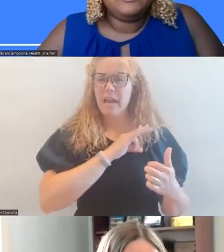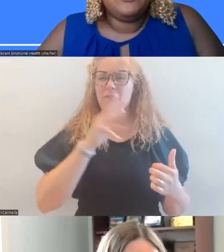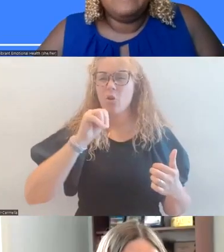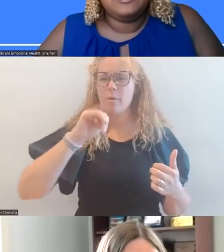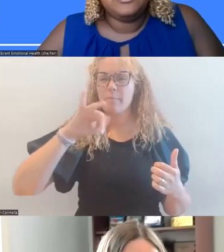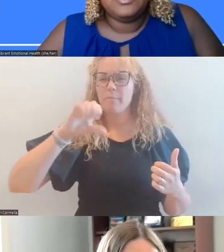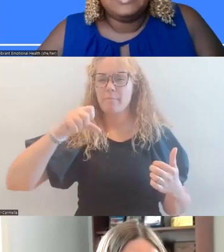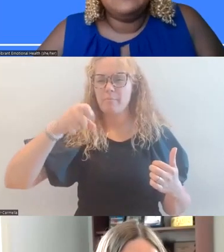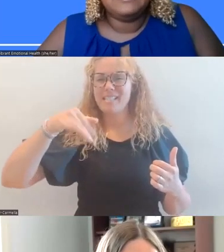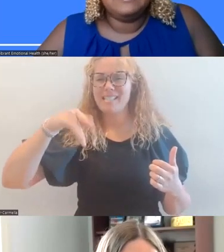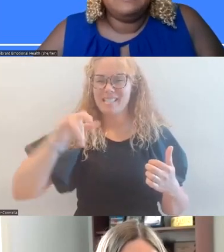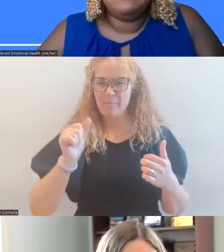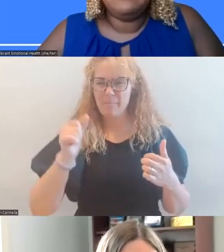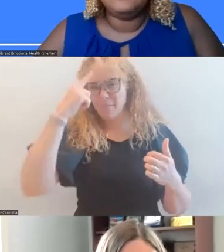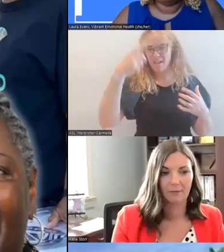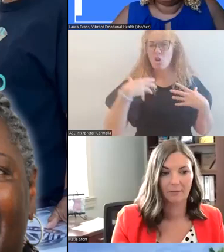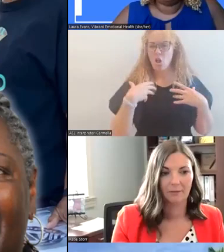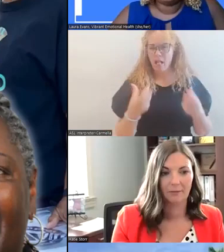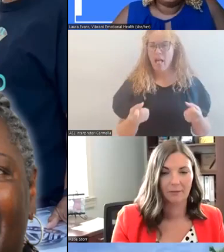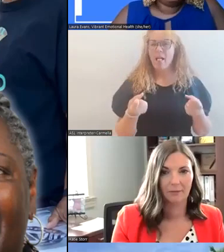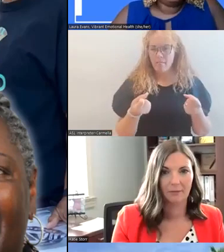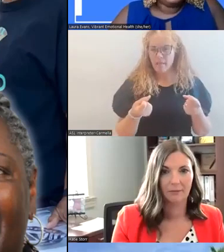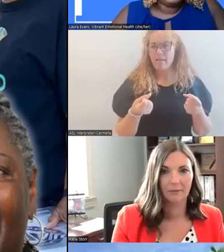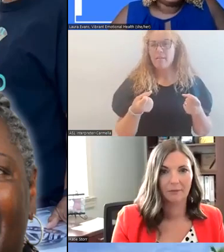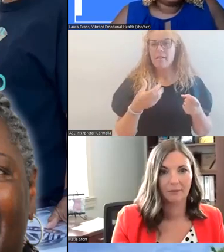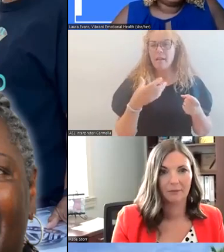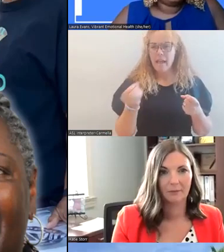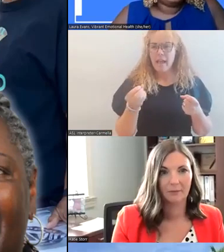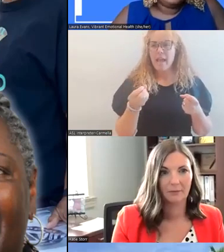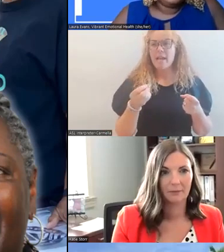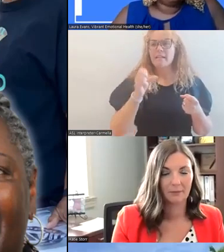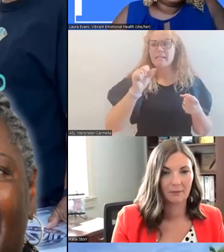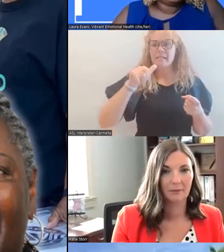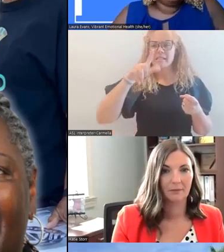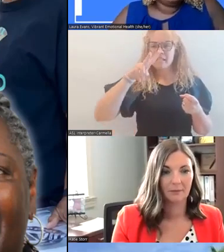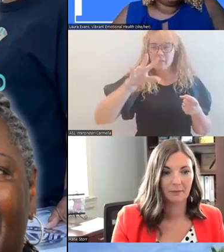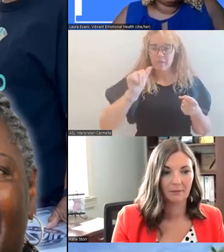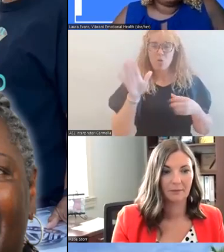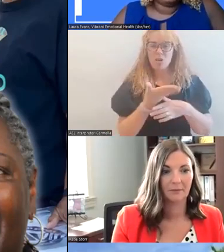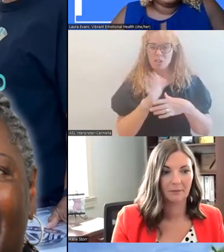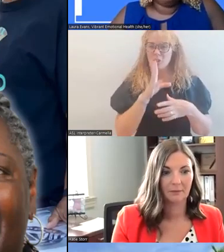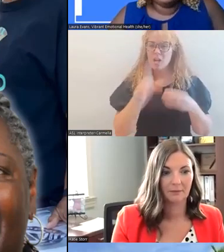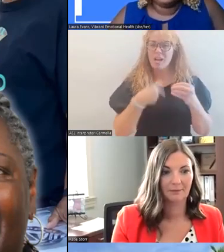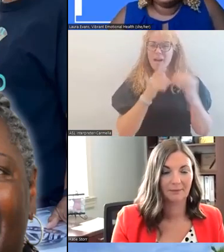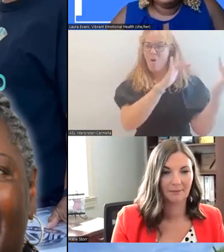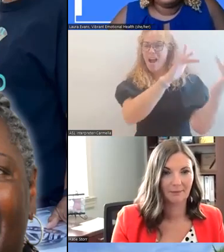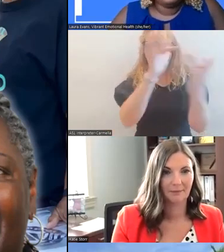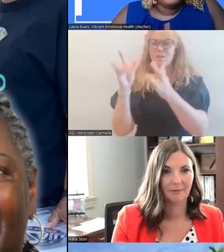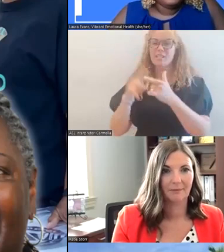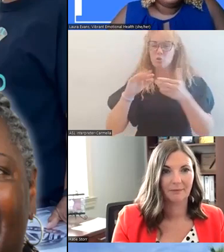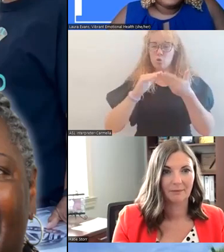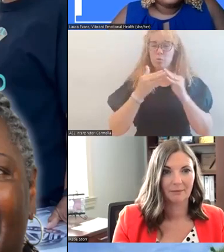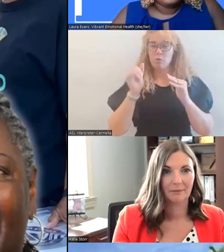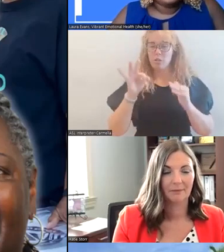Turner, who's the Program Manager at the Mississippi Public Health Institute, to share and talk to us about outreach to communities of color and marginalized